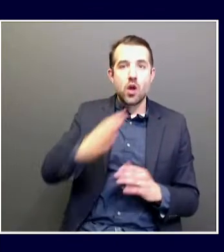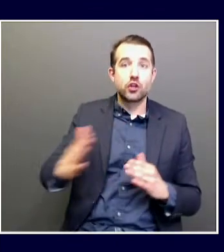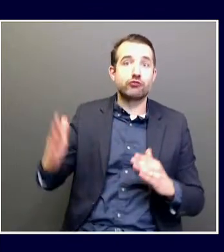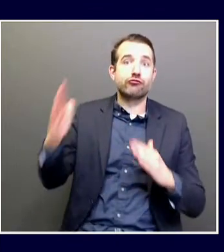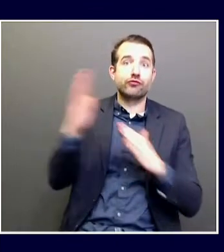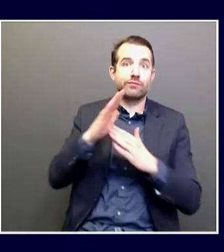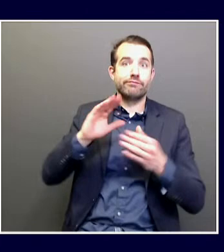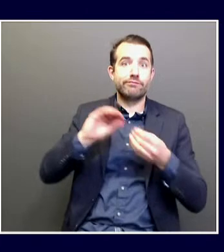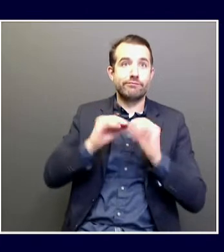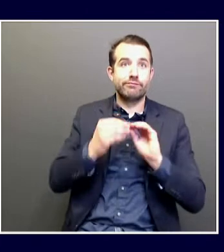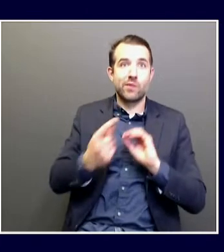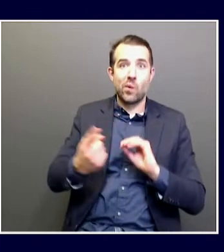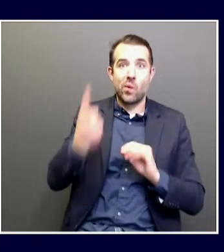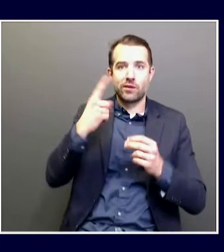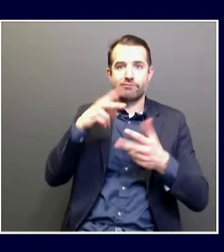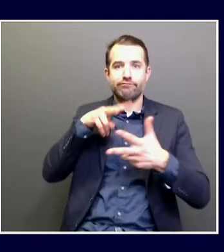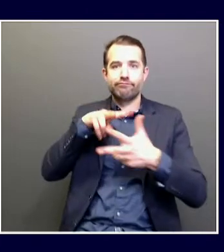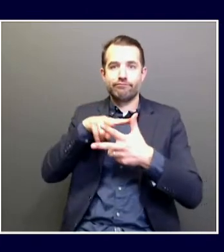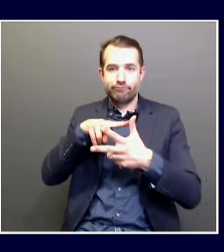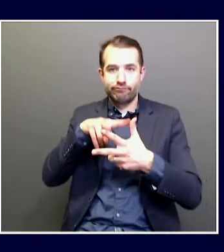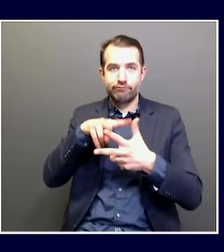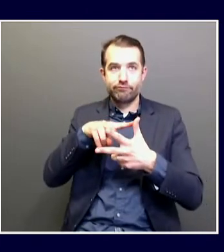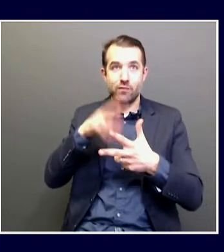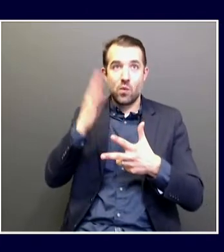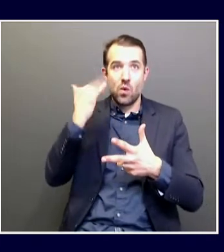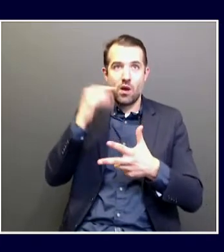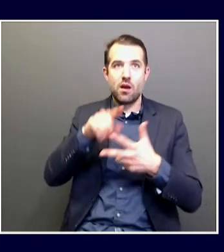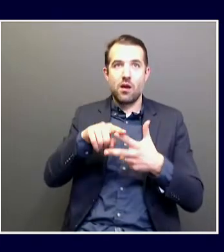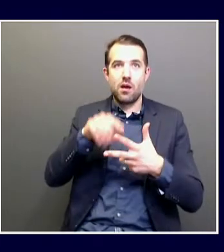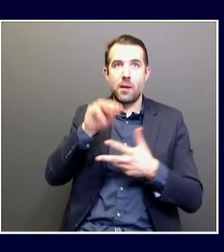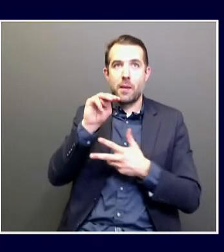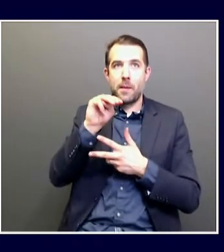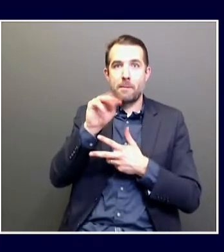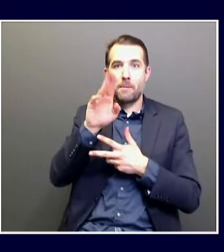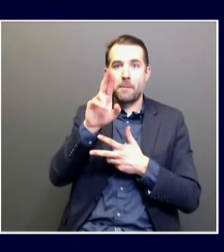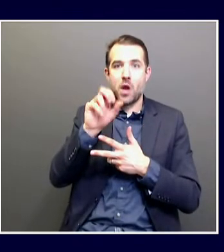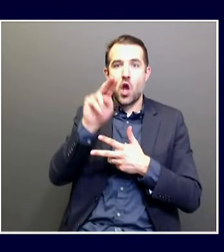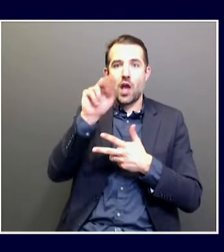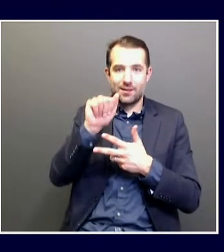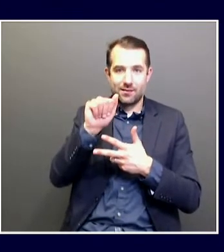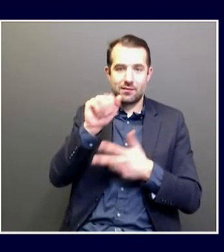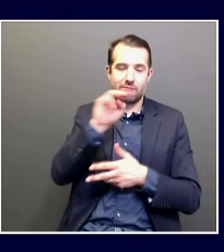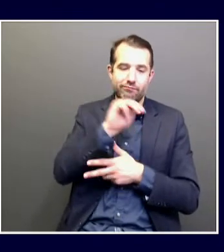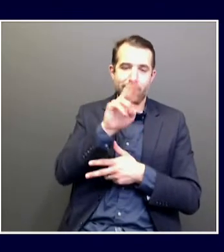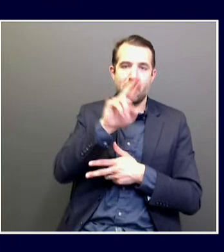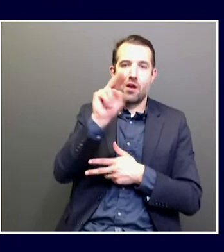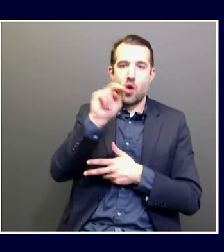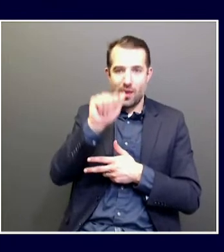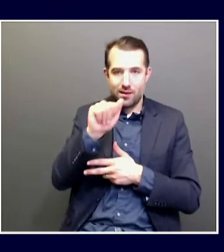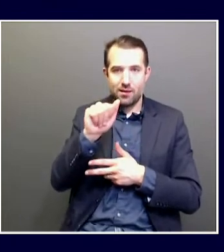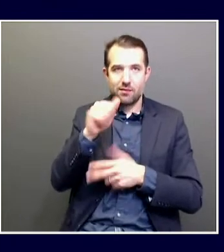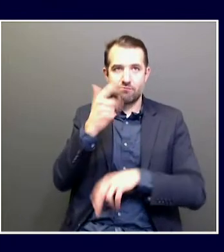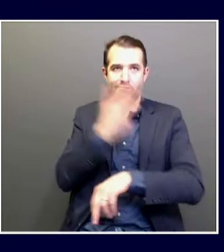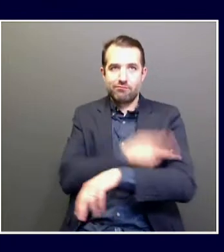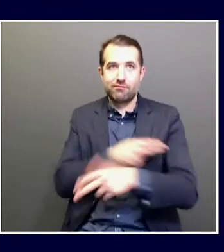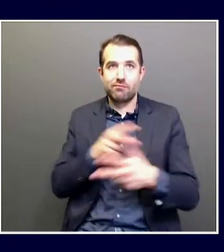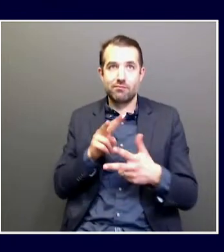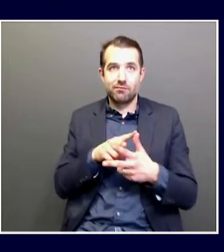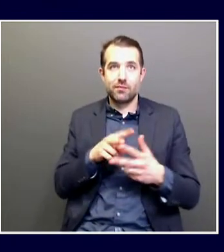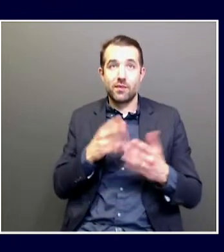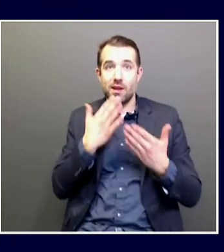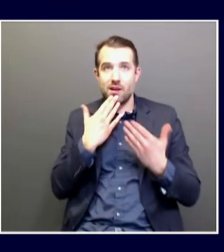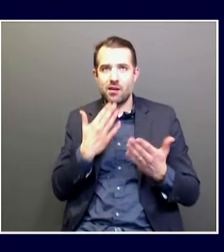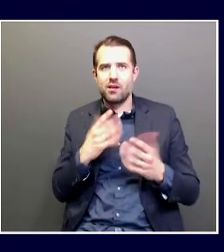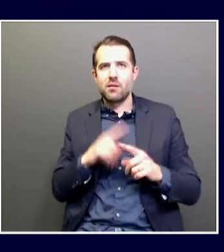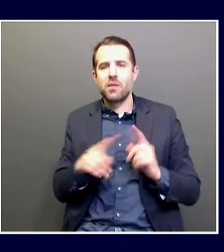now, those are the mRNA ones. And I do appreciate that, but what I'm really asking you is how many people in Maine got vaccinated with